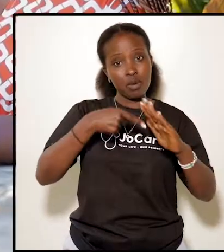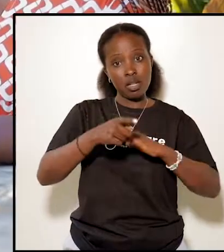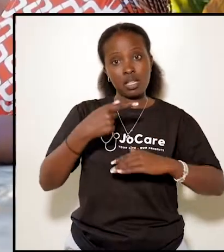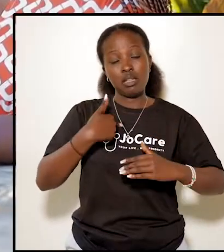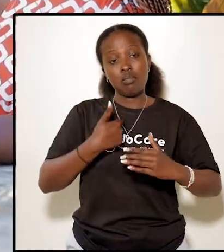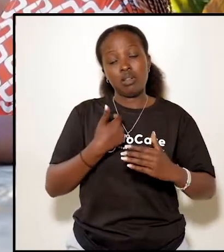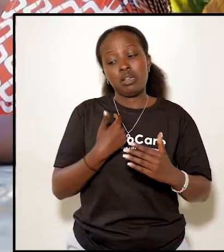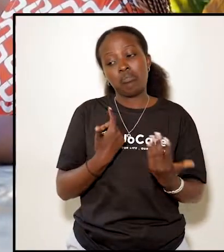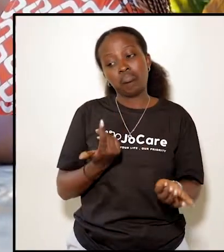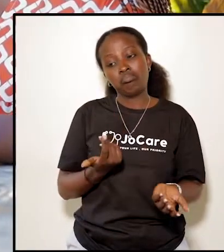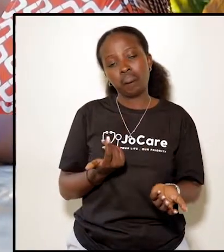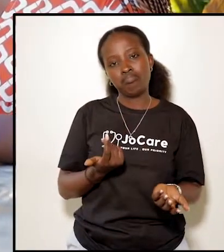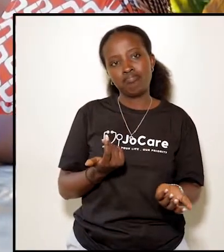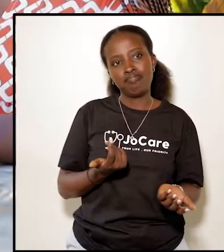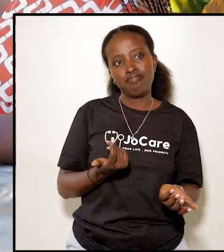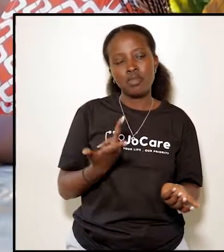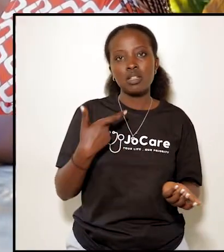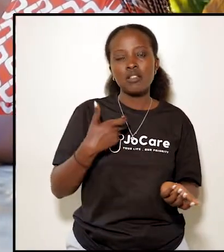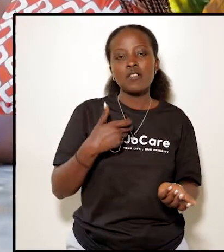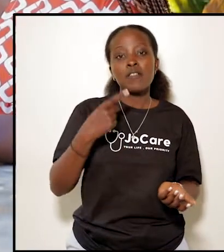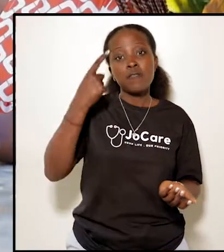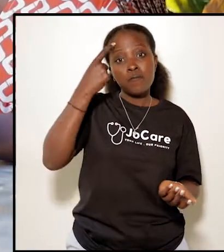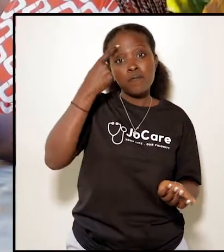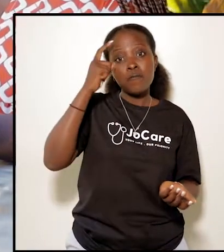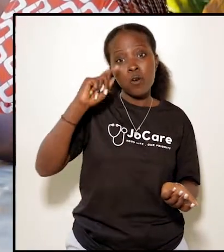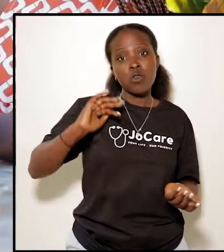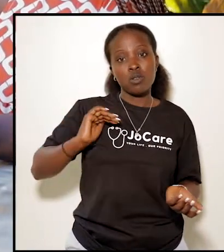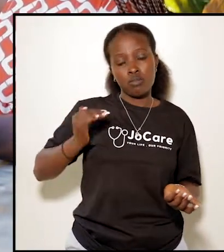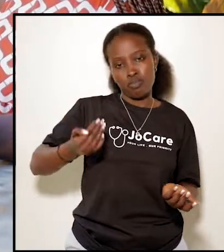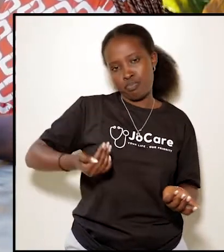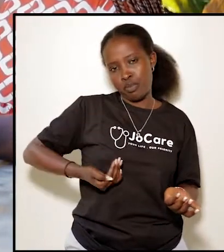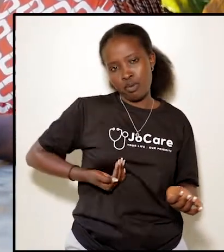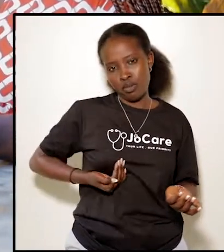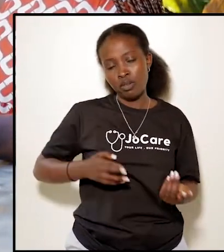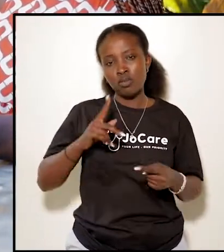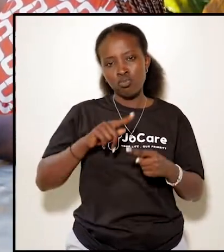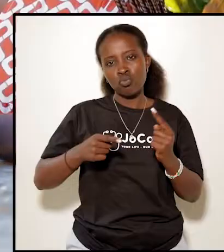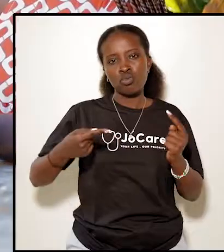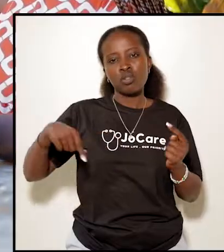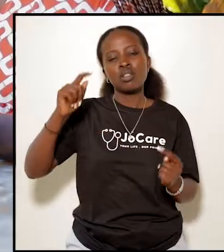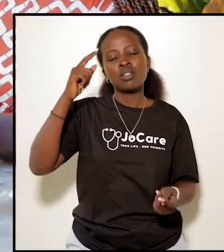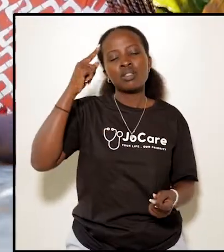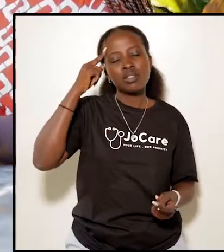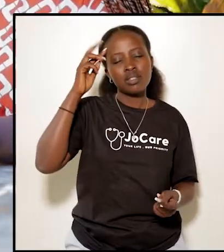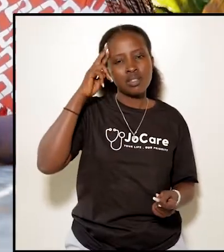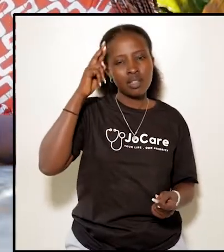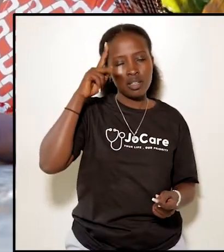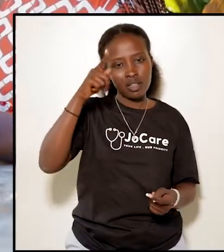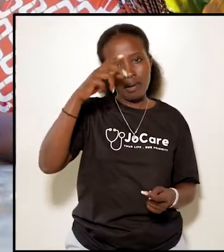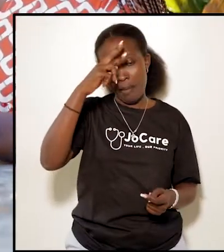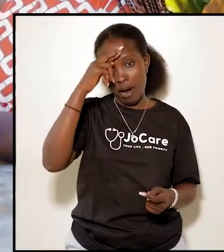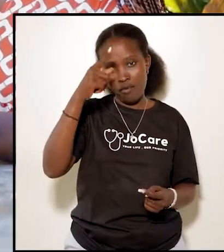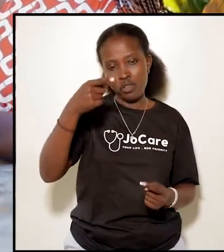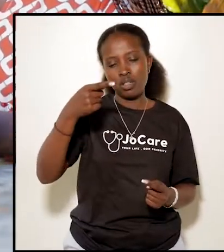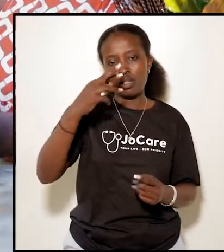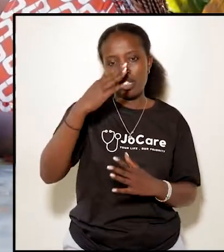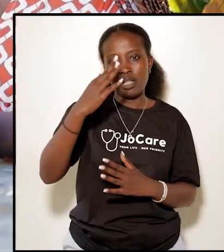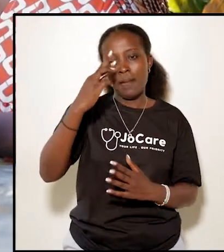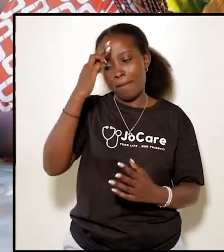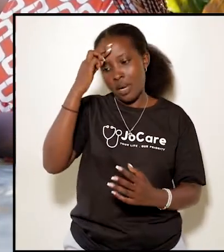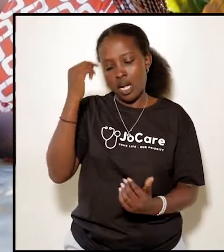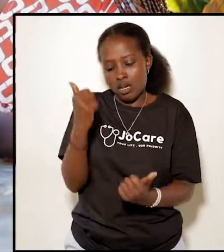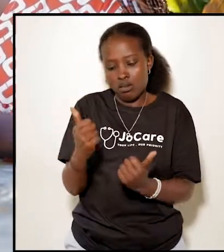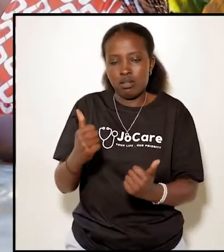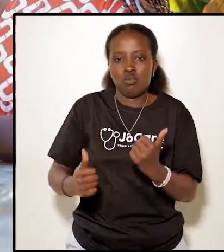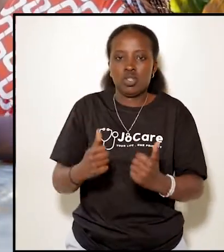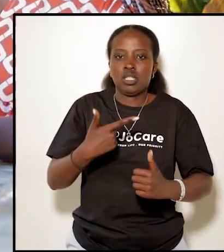Cancer, as we all know, for women, we screen it and we think about it according to the